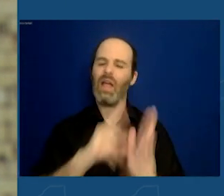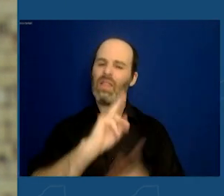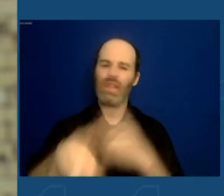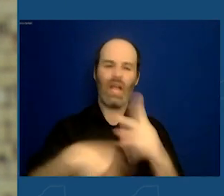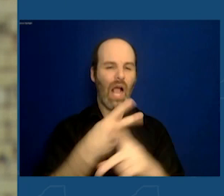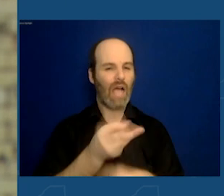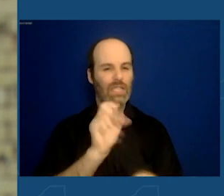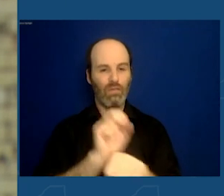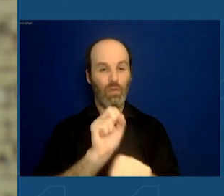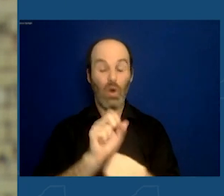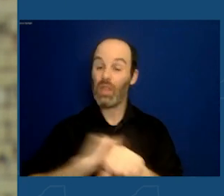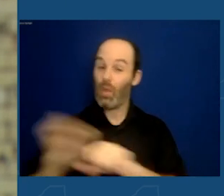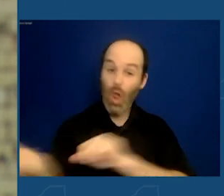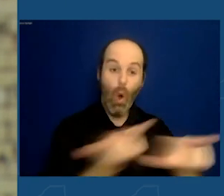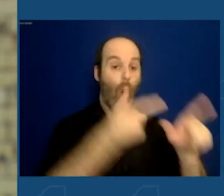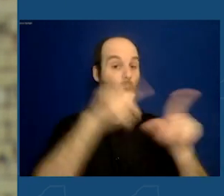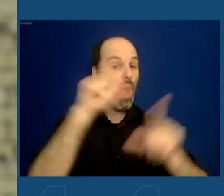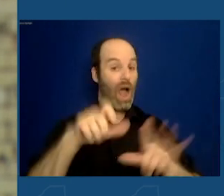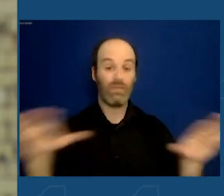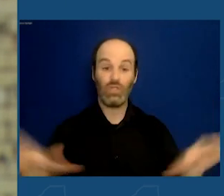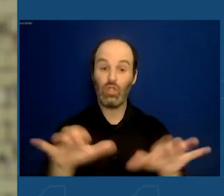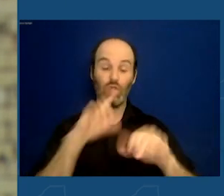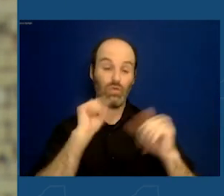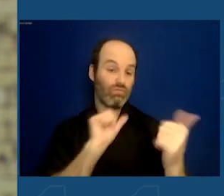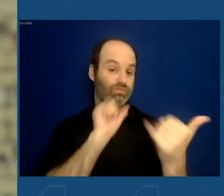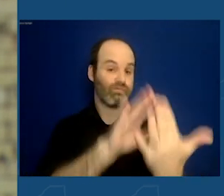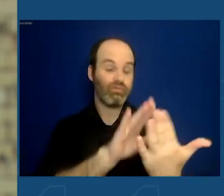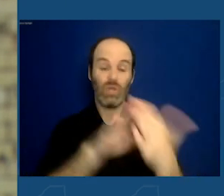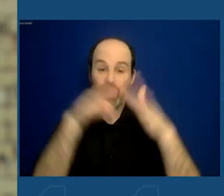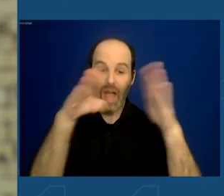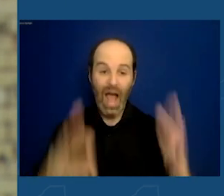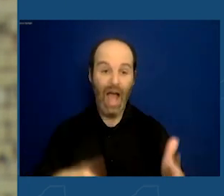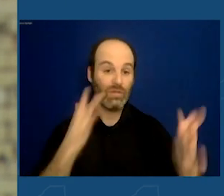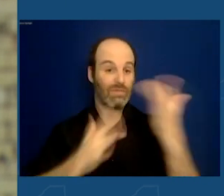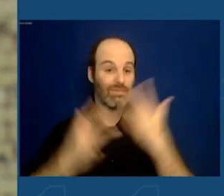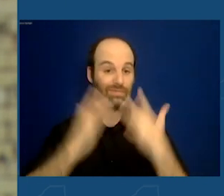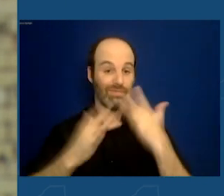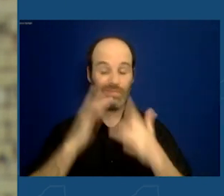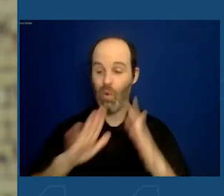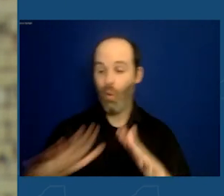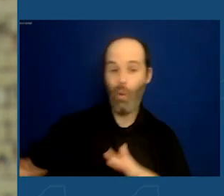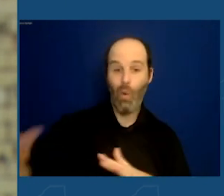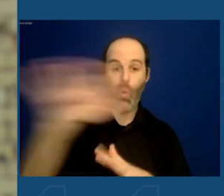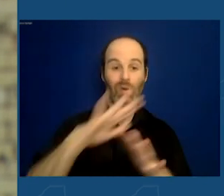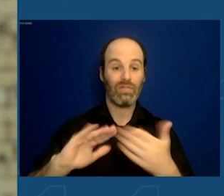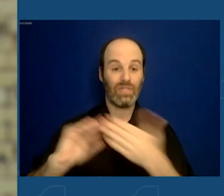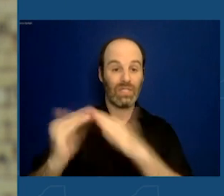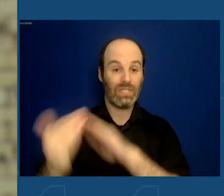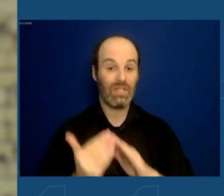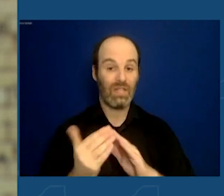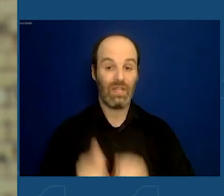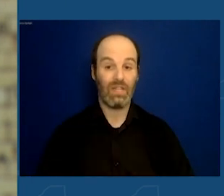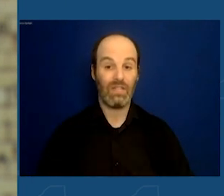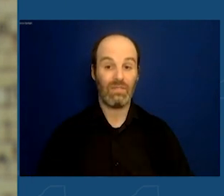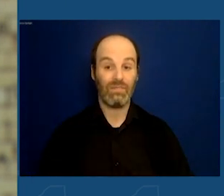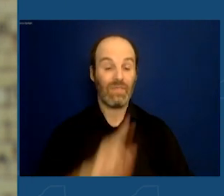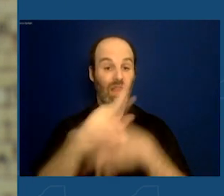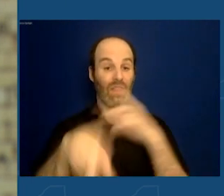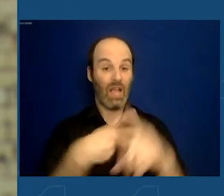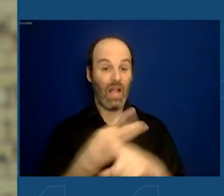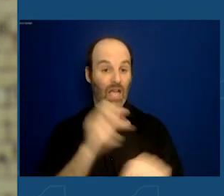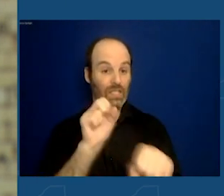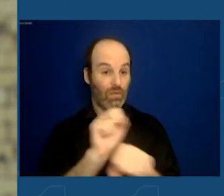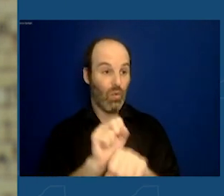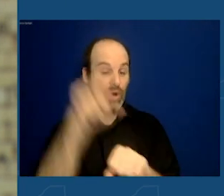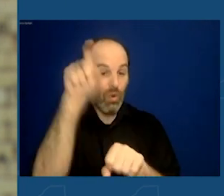to take to address the housing deficit in all 5 boroughs. The type of work that we have to do to fortify